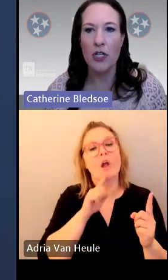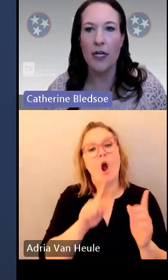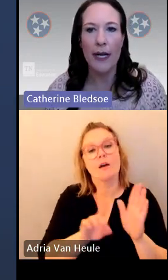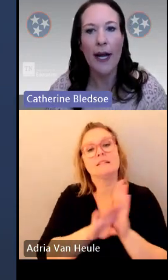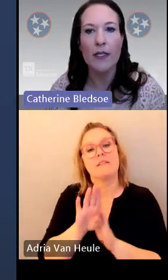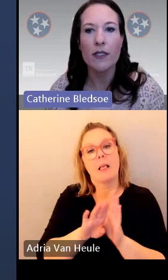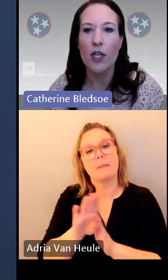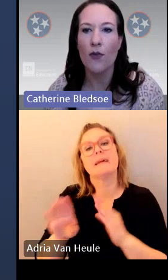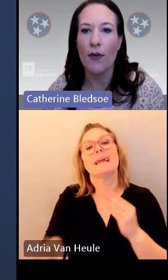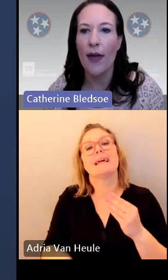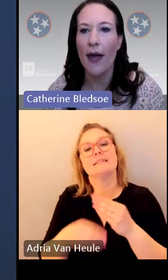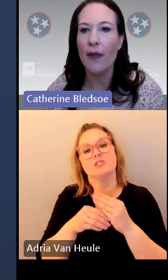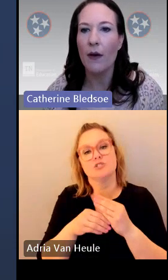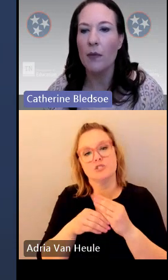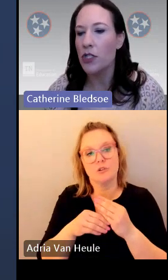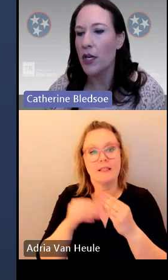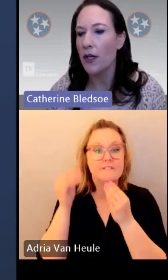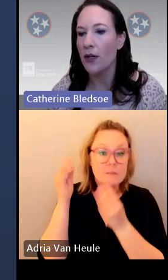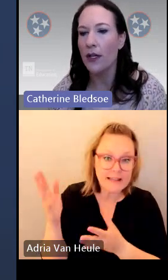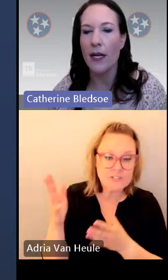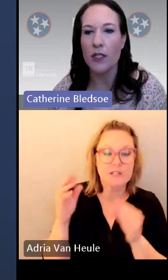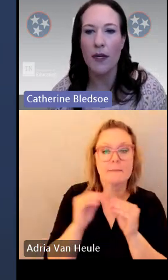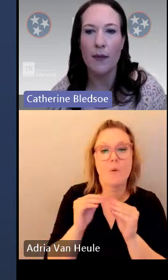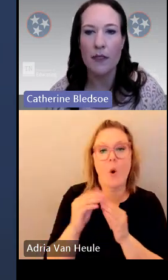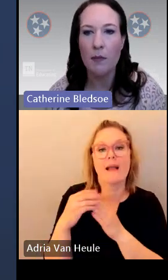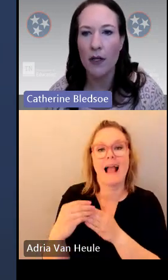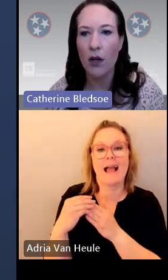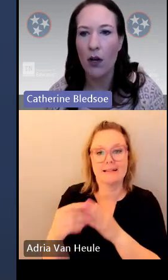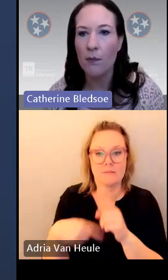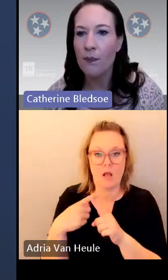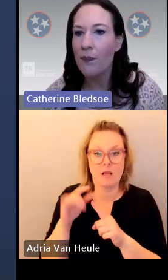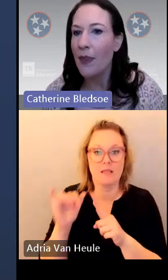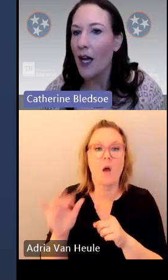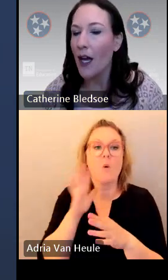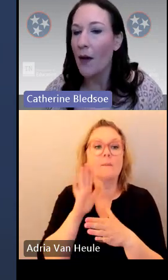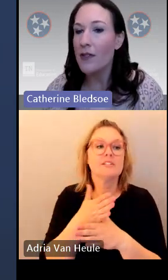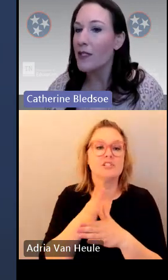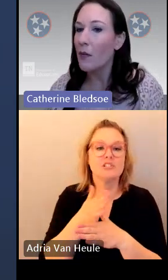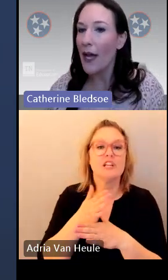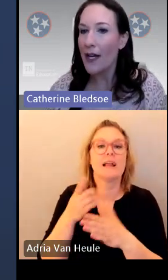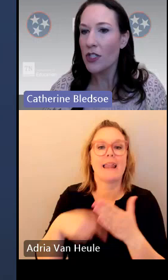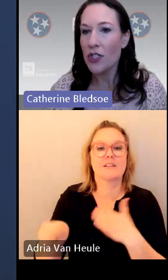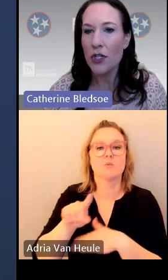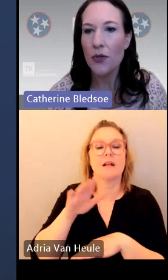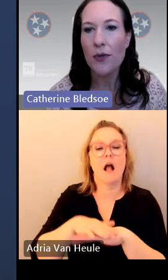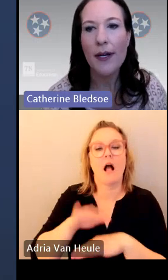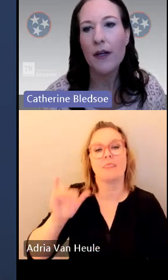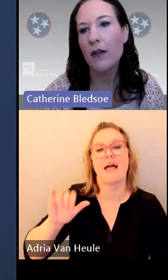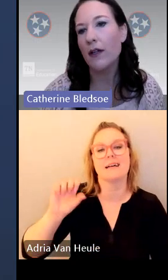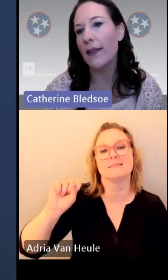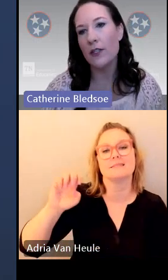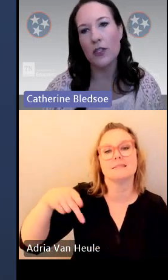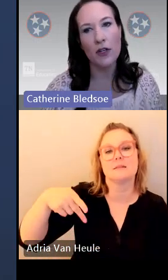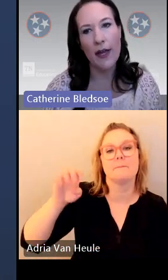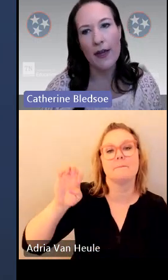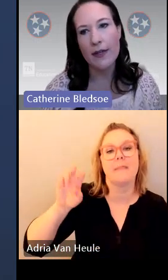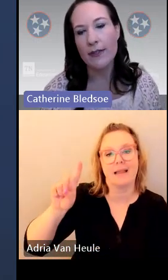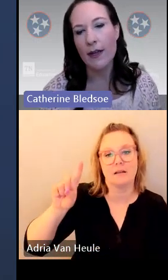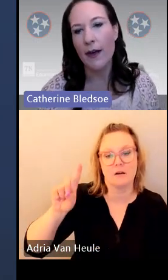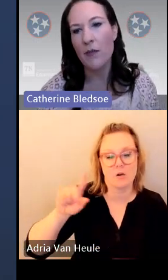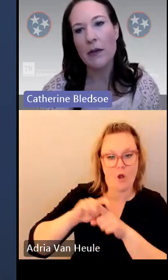additional information and guidance over that will be shared next week on the SPED call. Someone asked can